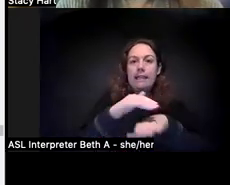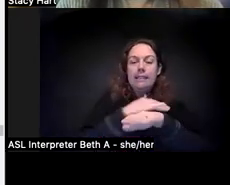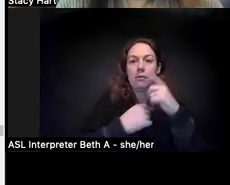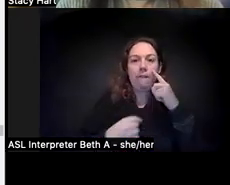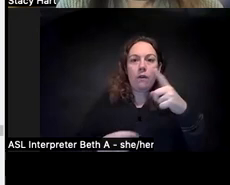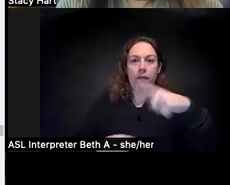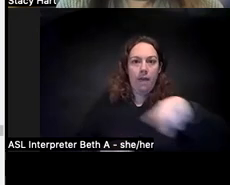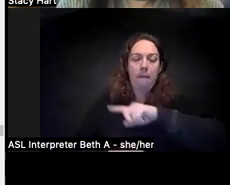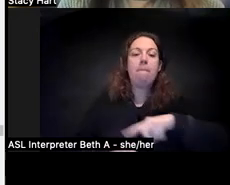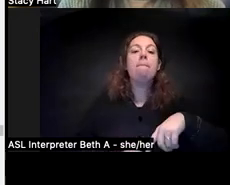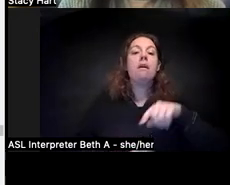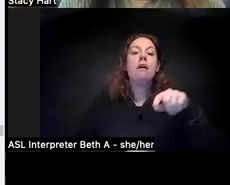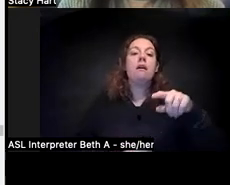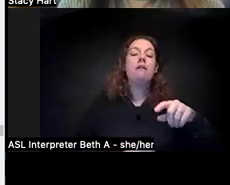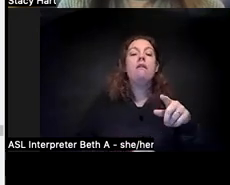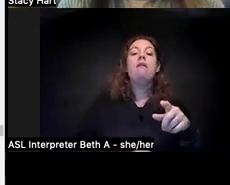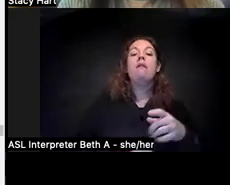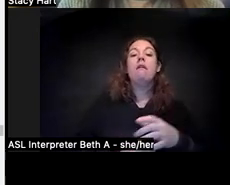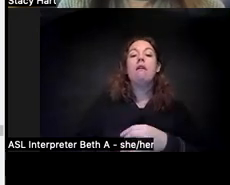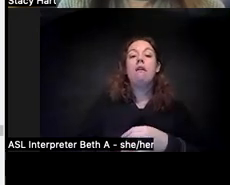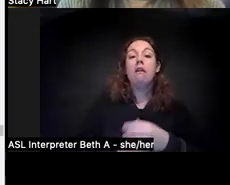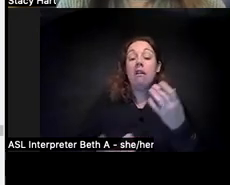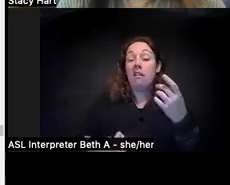disability shall,